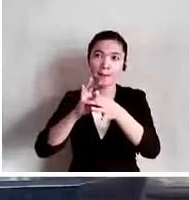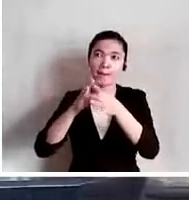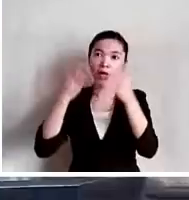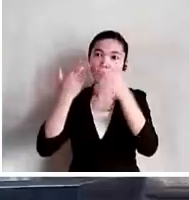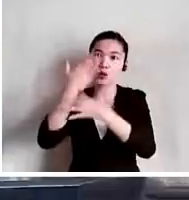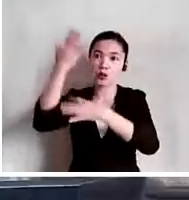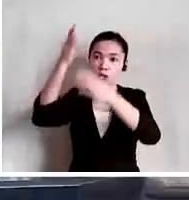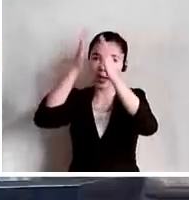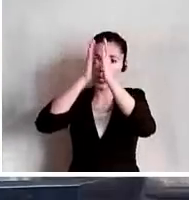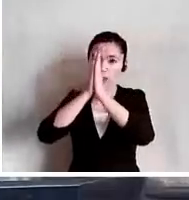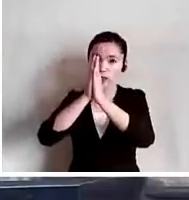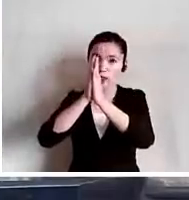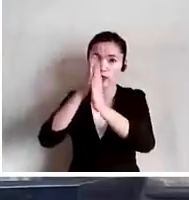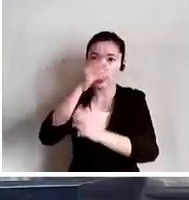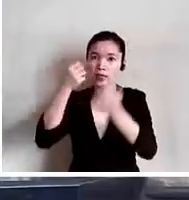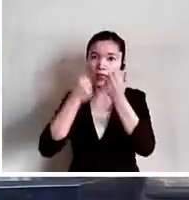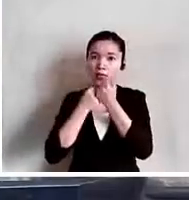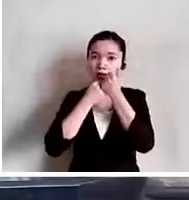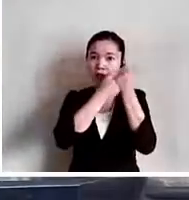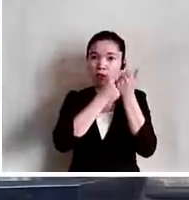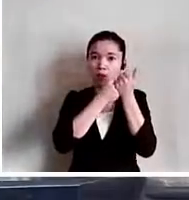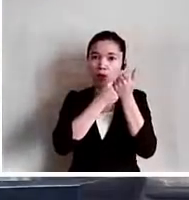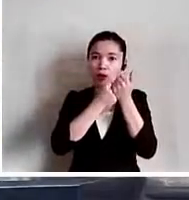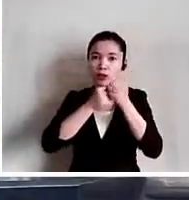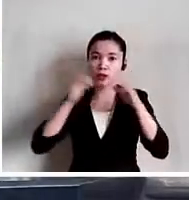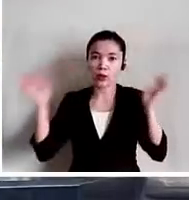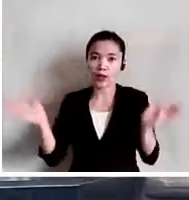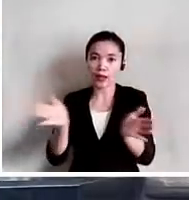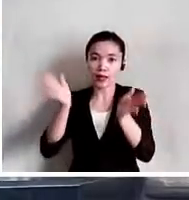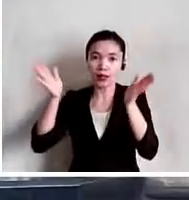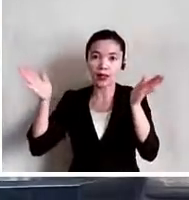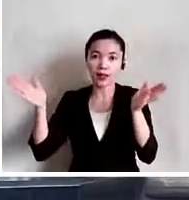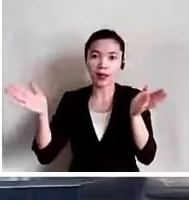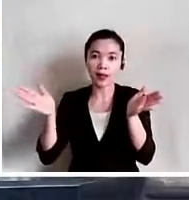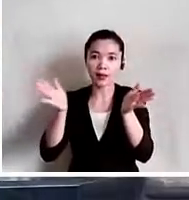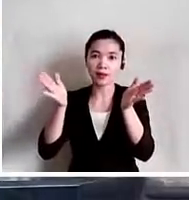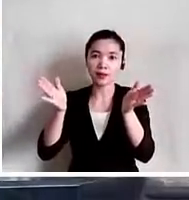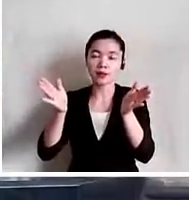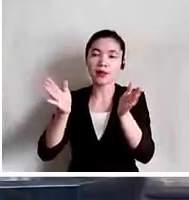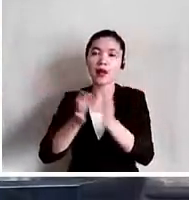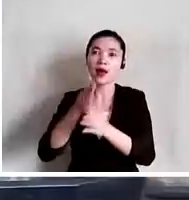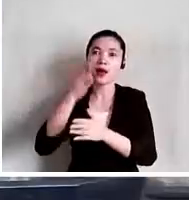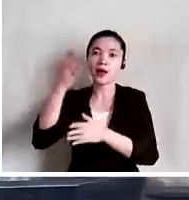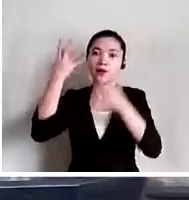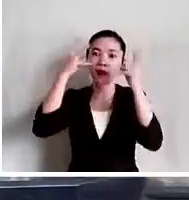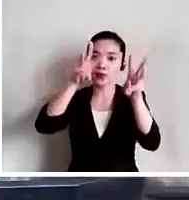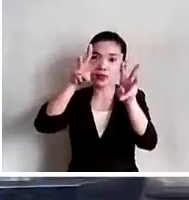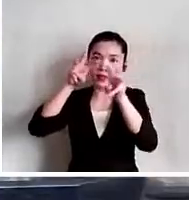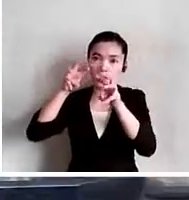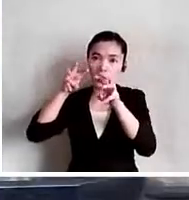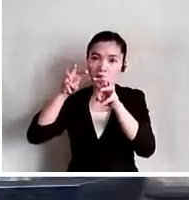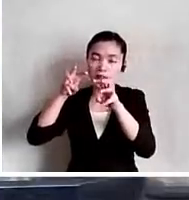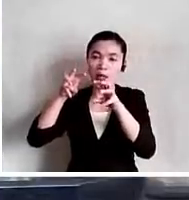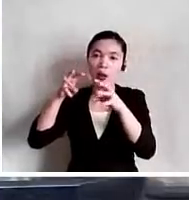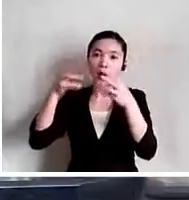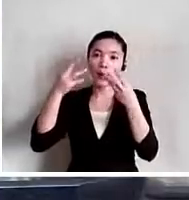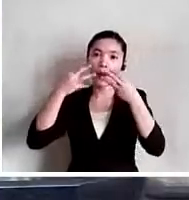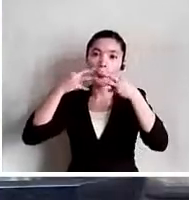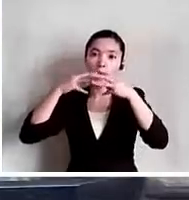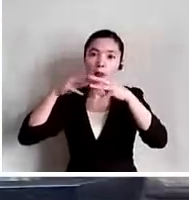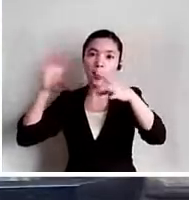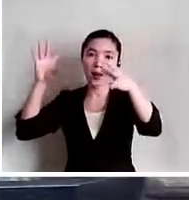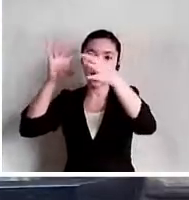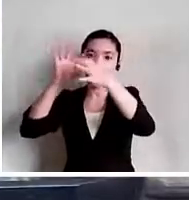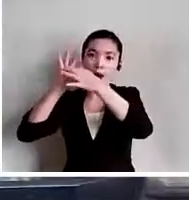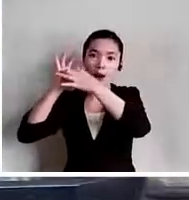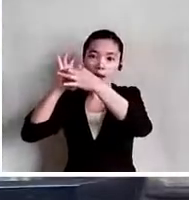support. So that encouraged by so a great cloud of witnesses, He may run as victors in the race